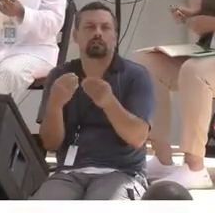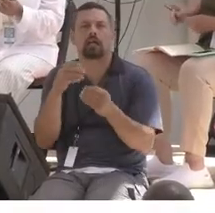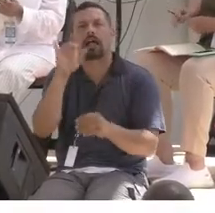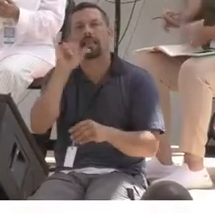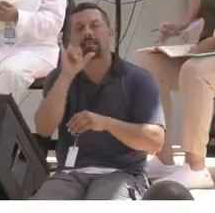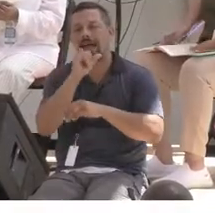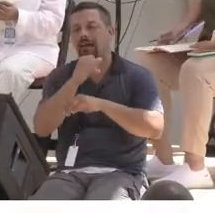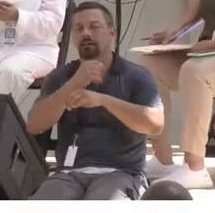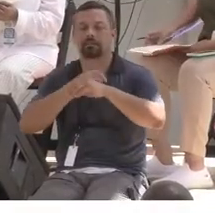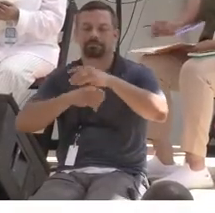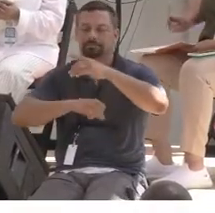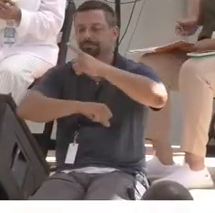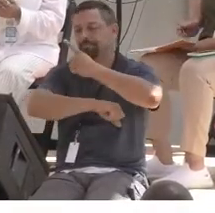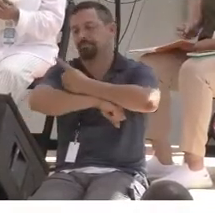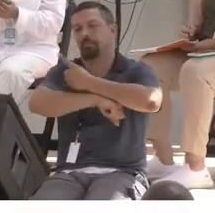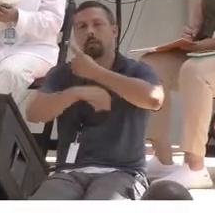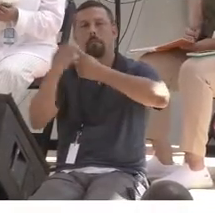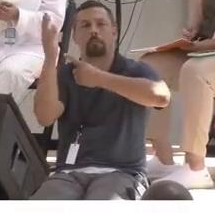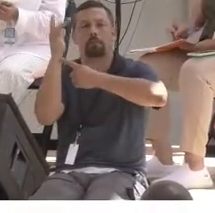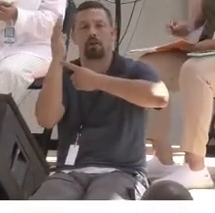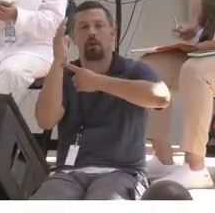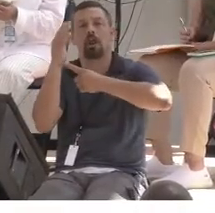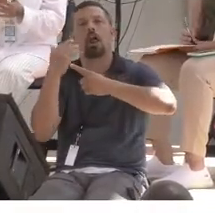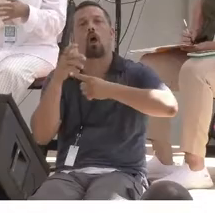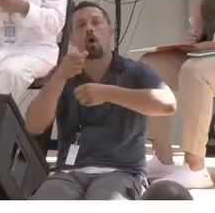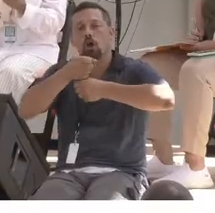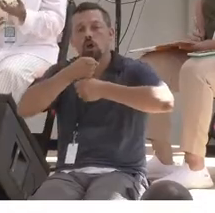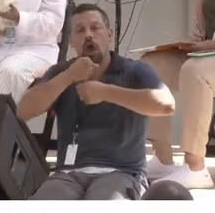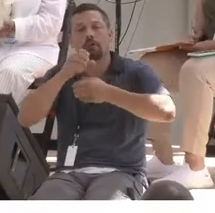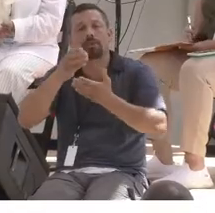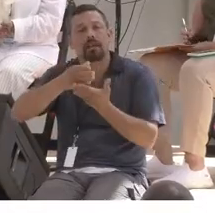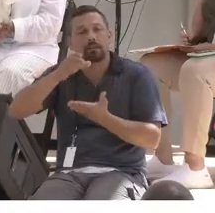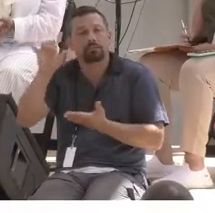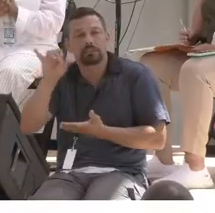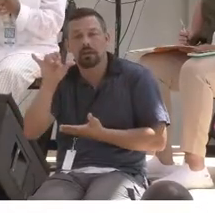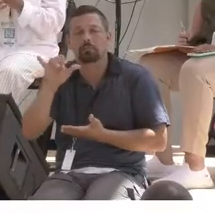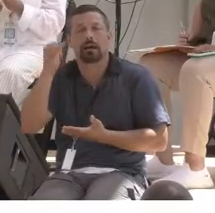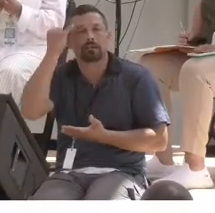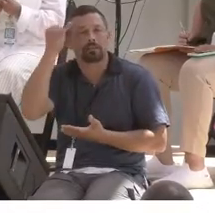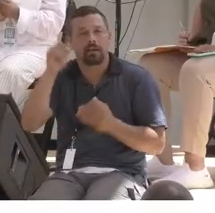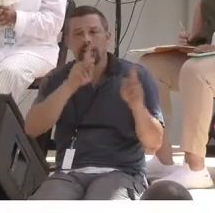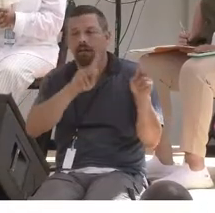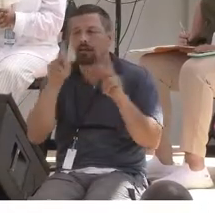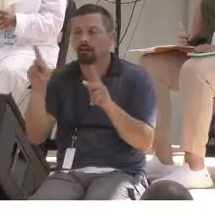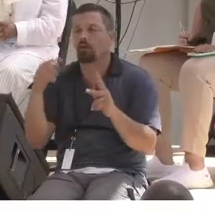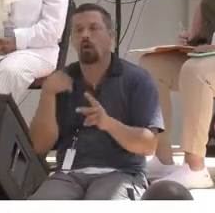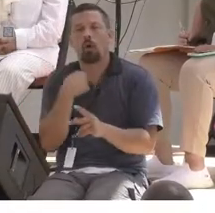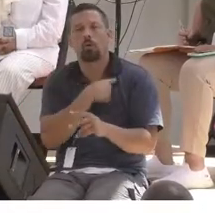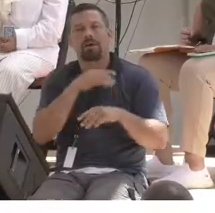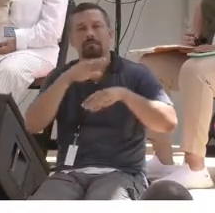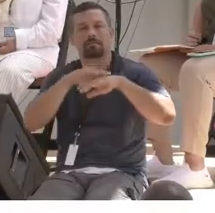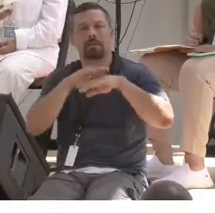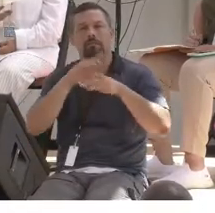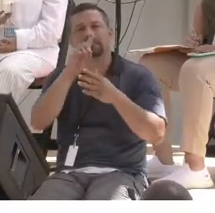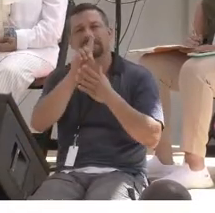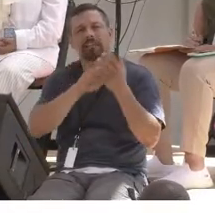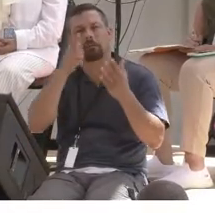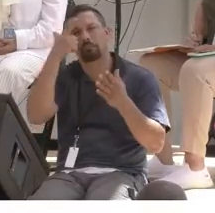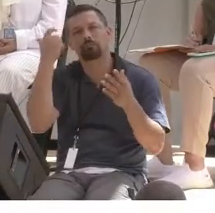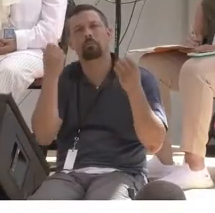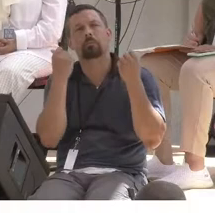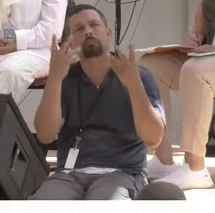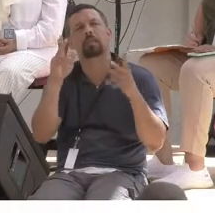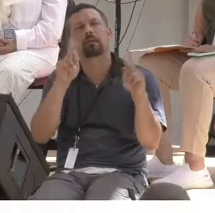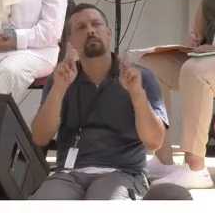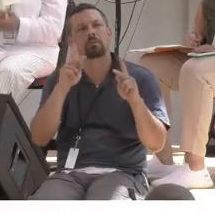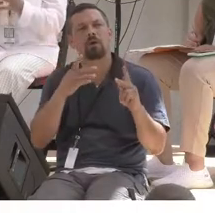burners or the coffee cups, the Arabic coffee cups, but in a modern contemporary way and so minimal designs. Because people now, they love